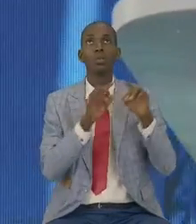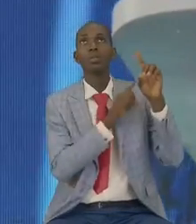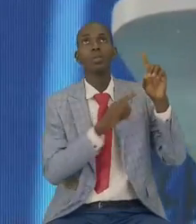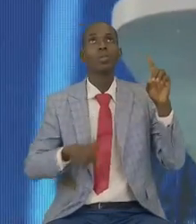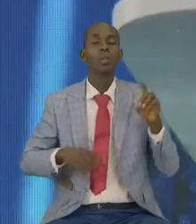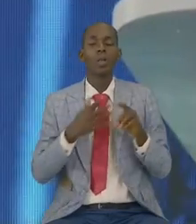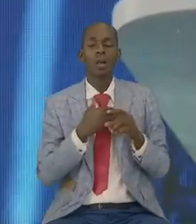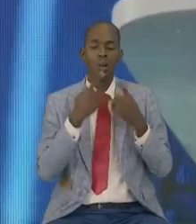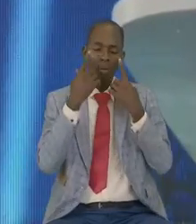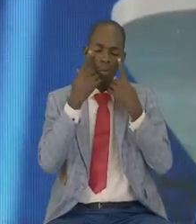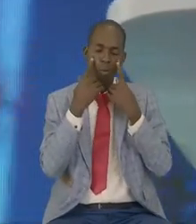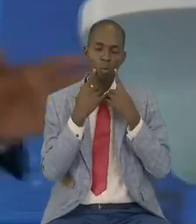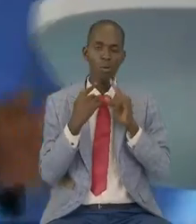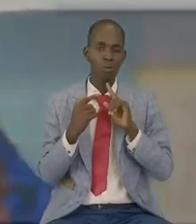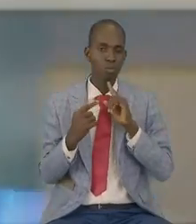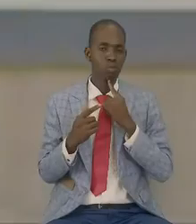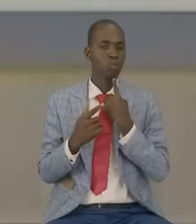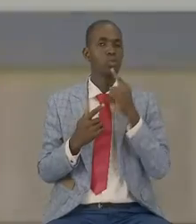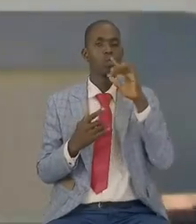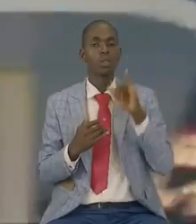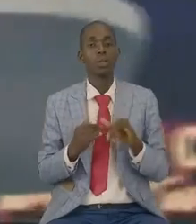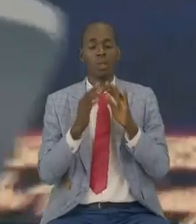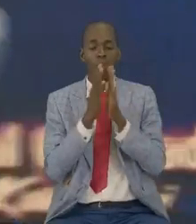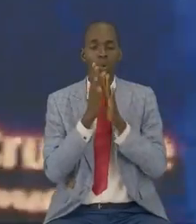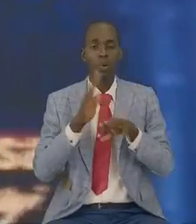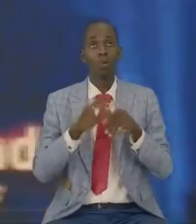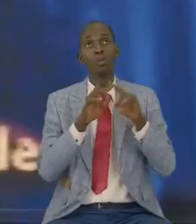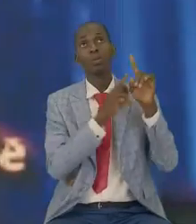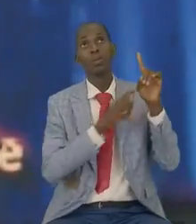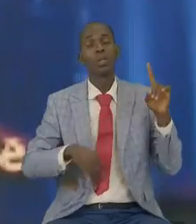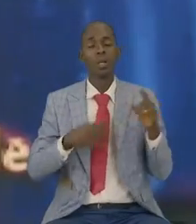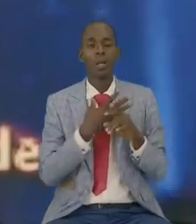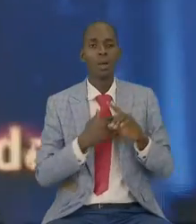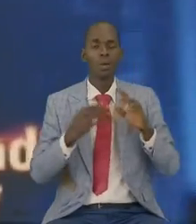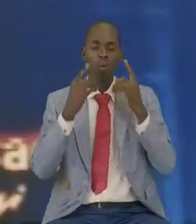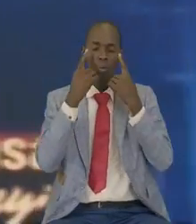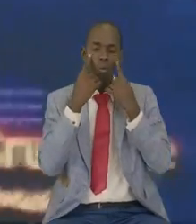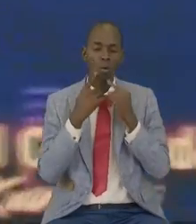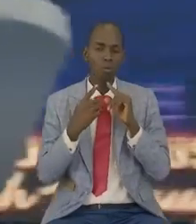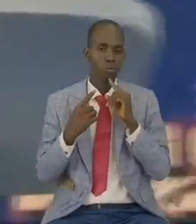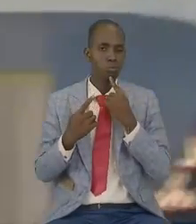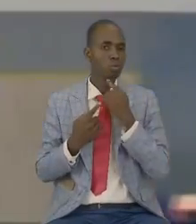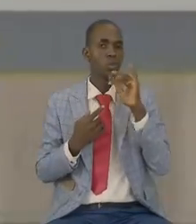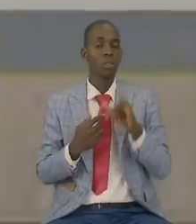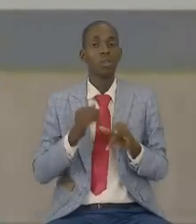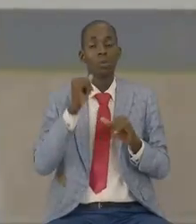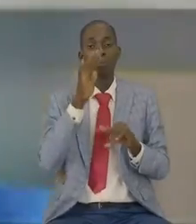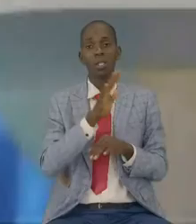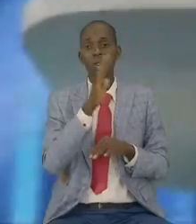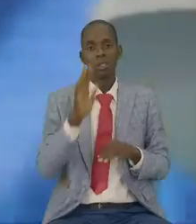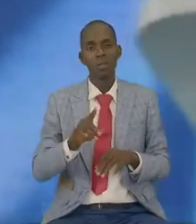wept sore. Prayed unto the Lord and wept sore. She didn't accuse